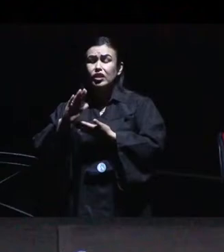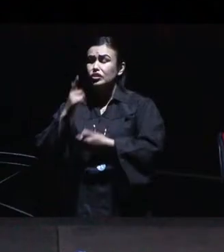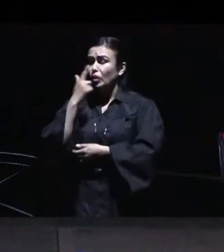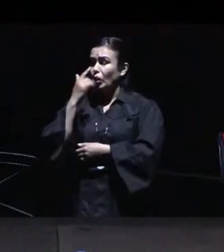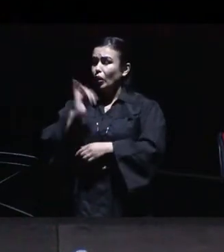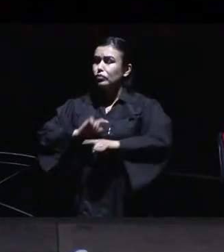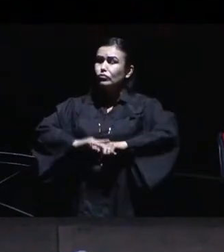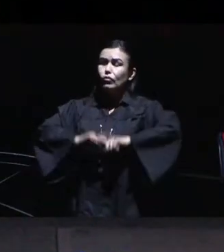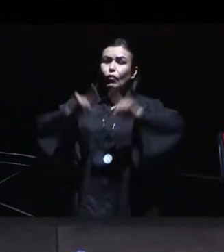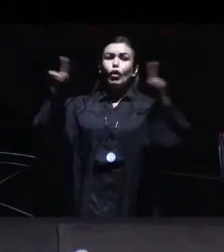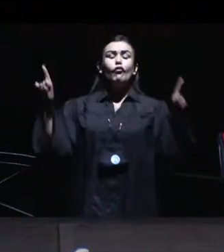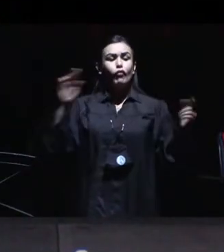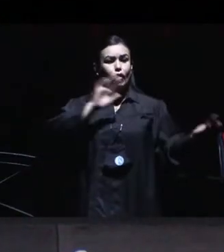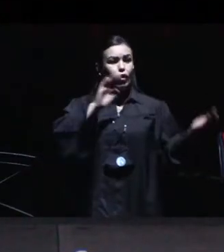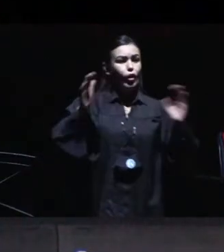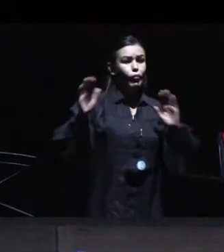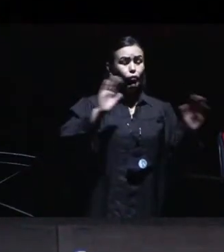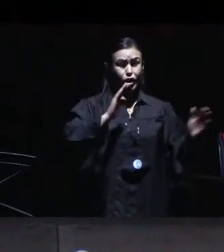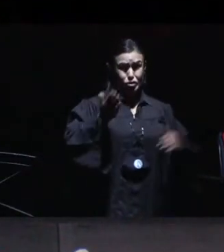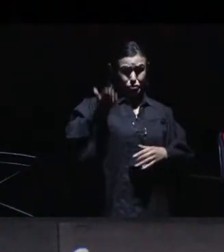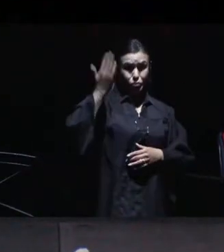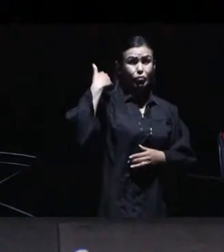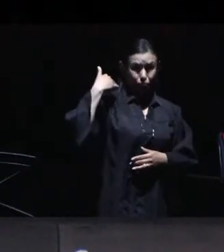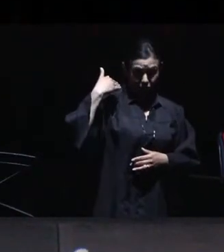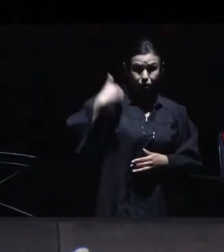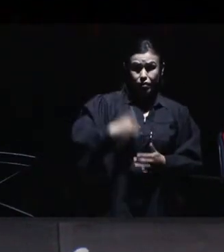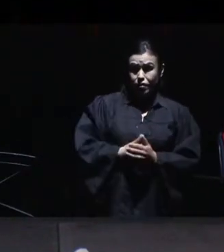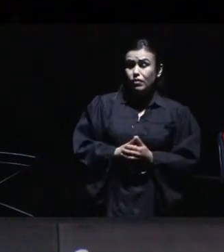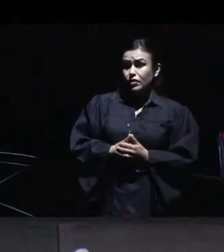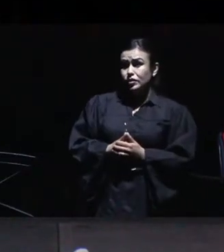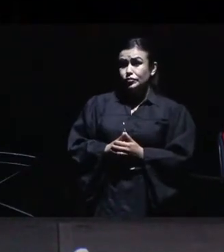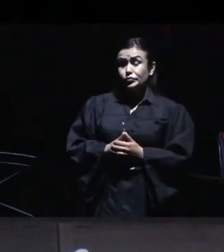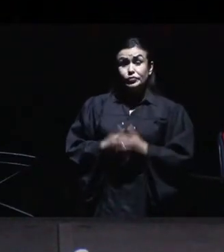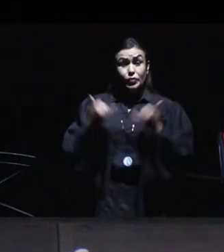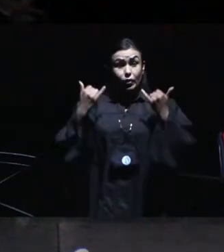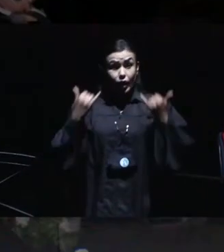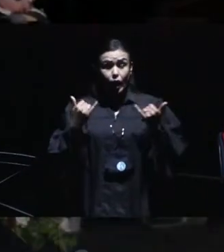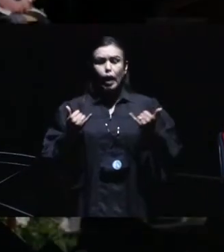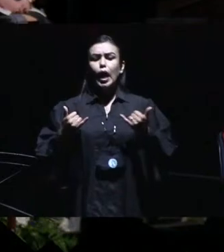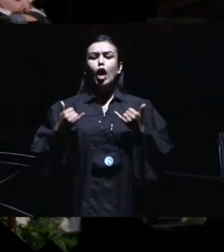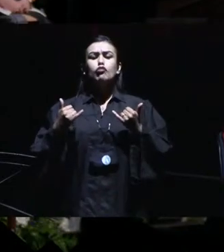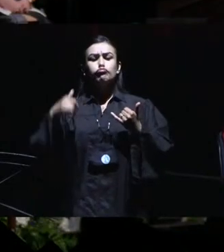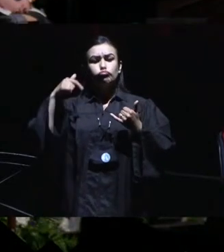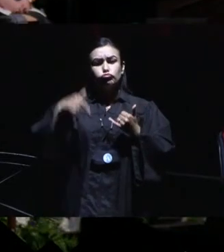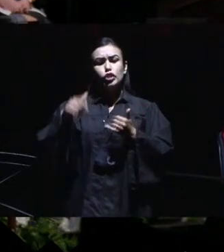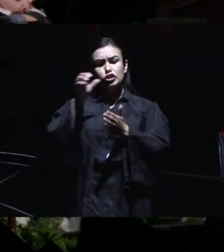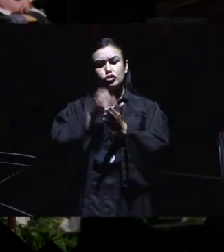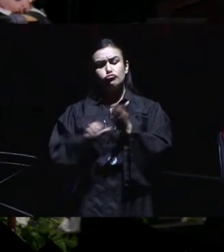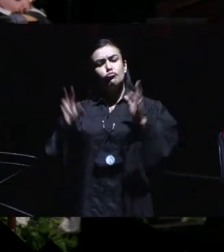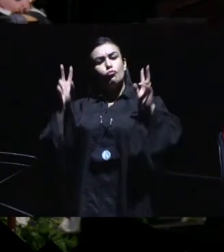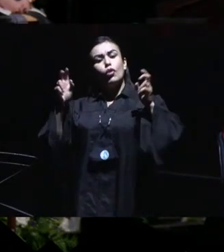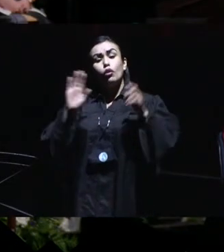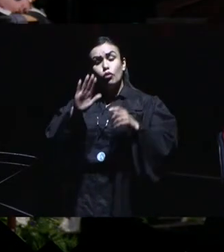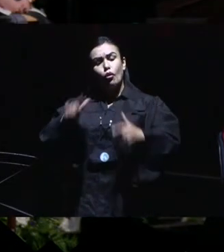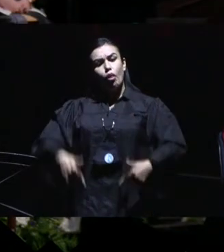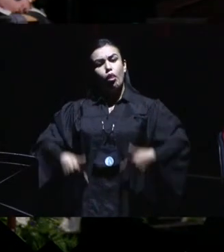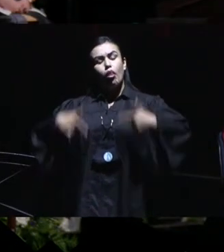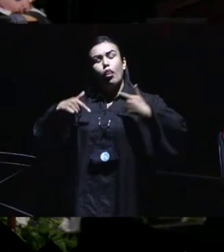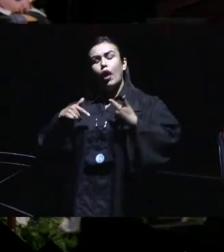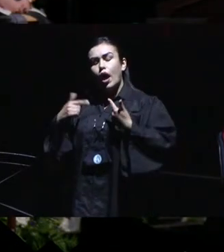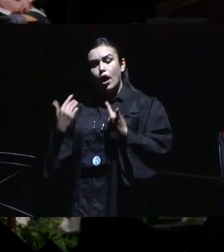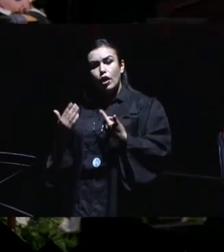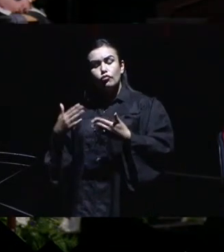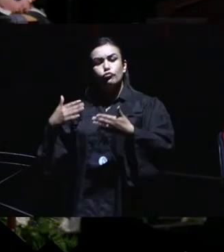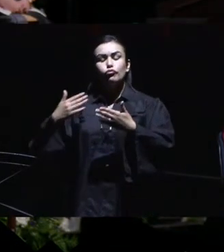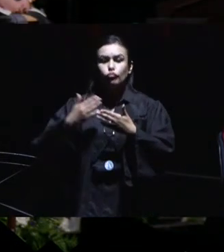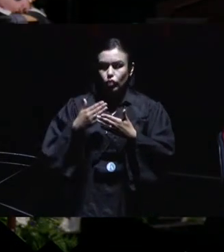from generations before you. Now, at the end of this chapter in your life, the world is actually turning